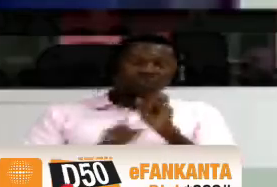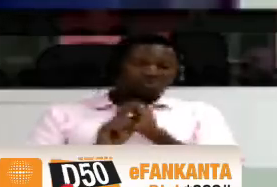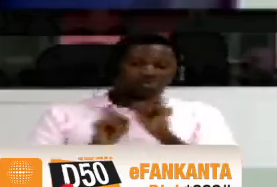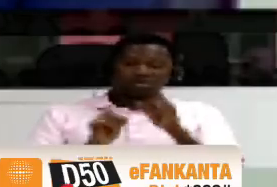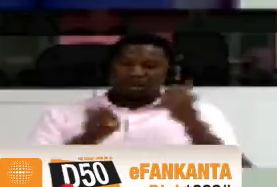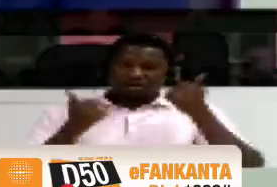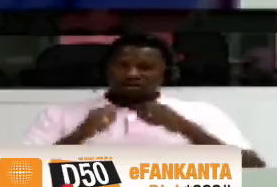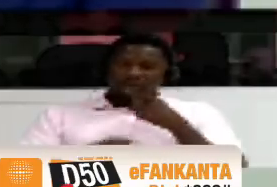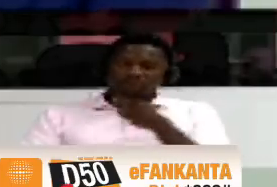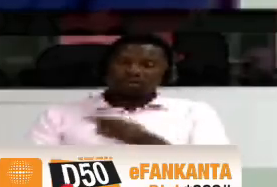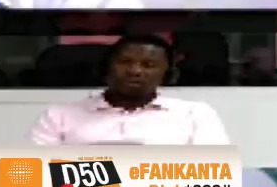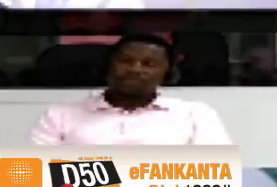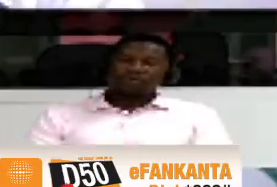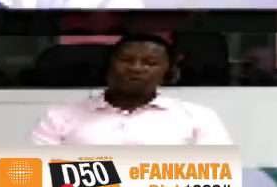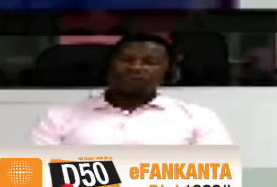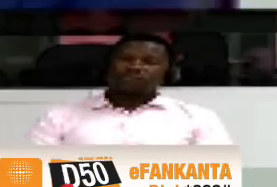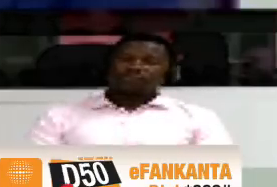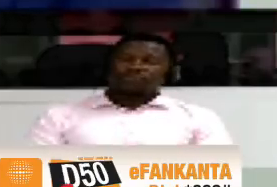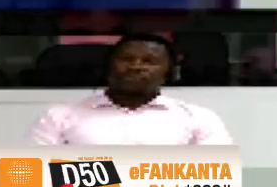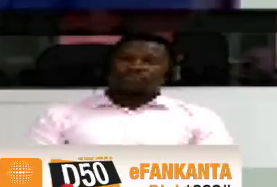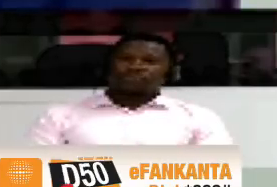him?